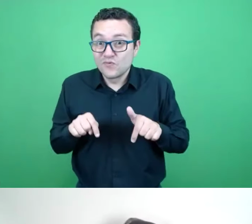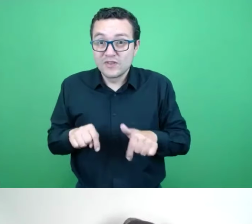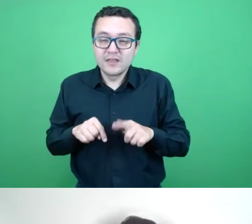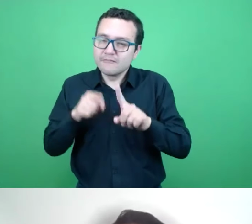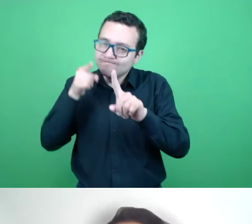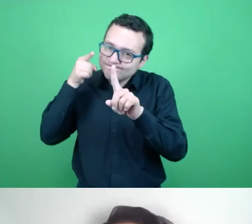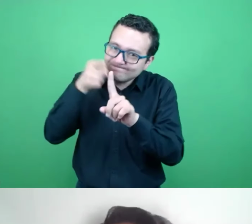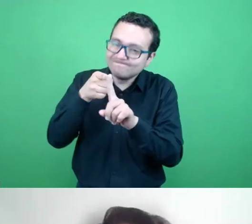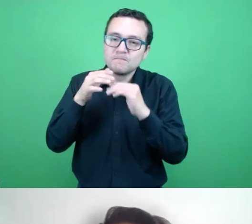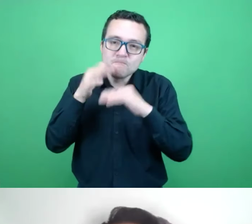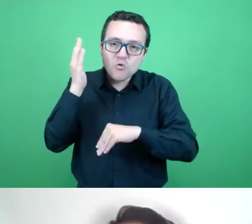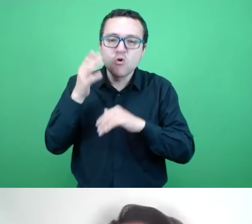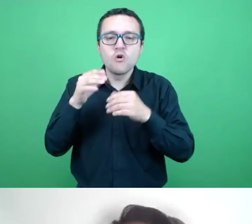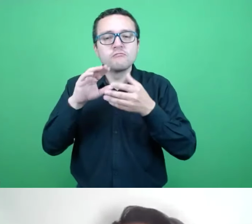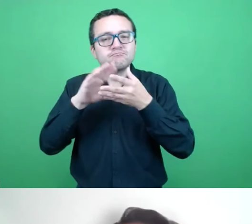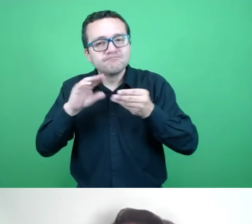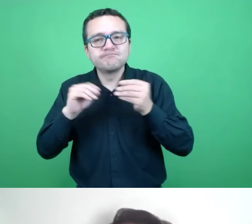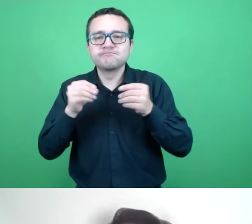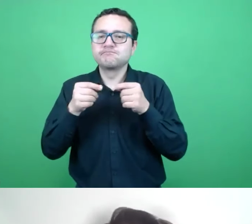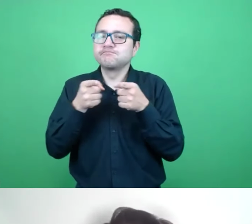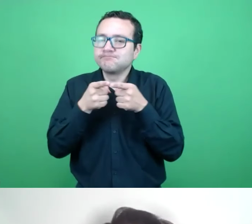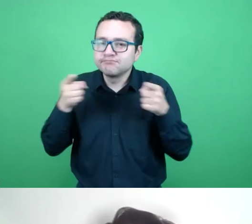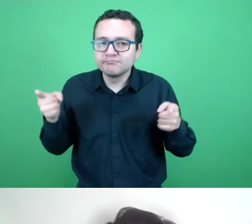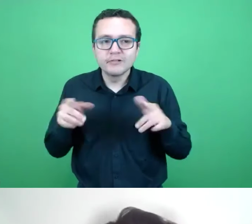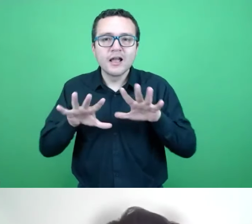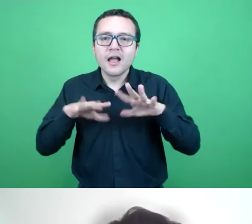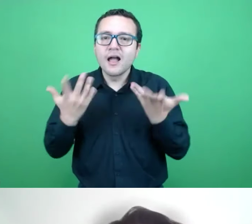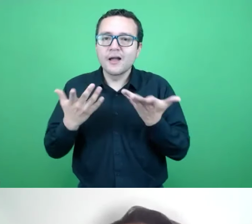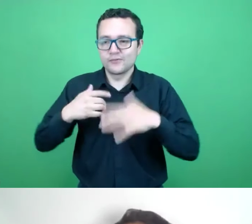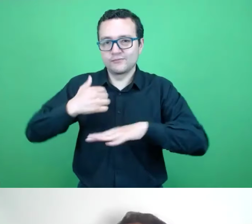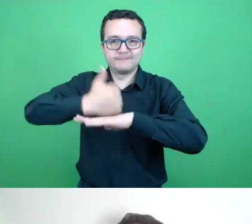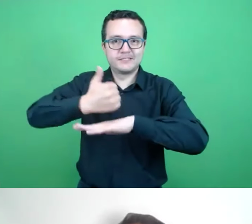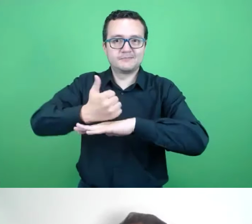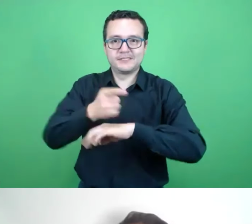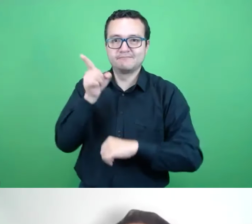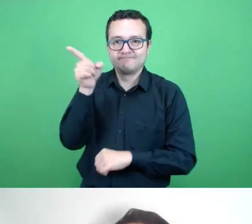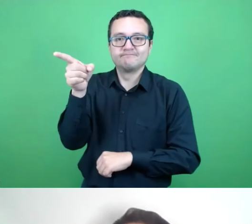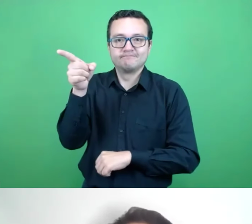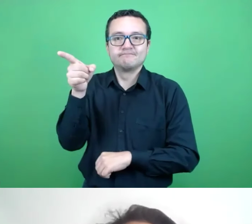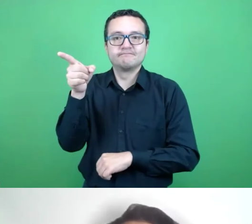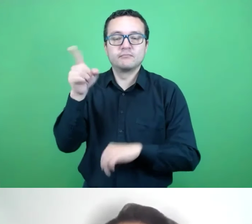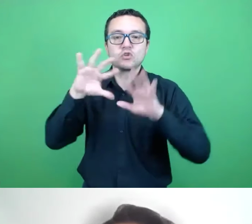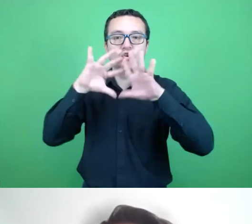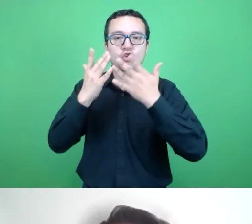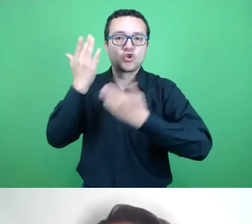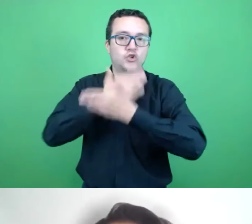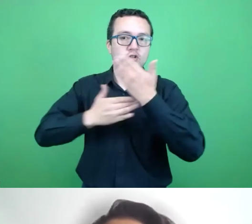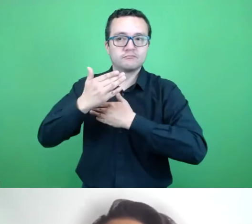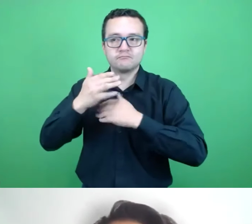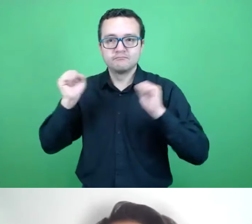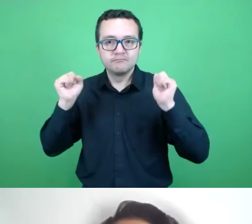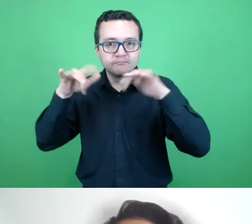we with the shaping of its different aspects. So we